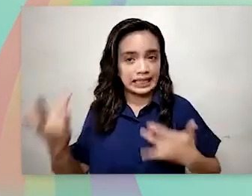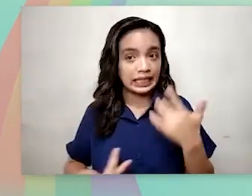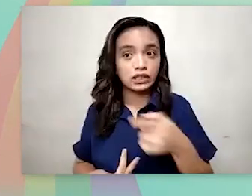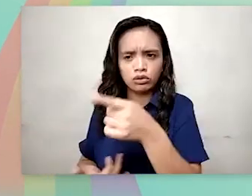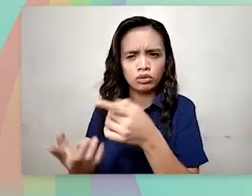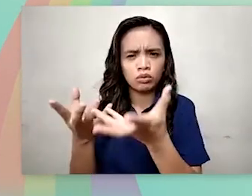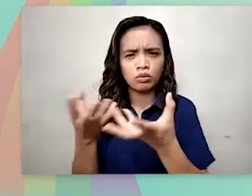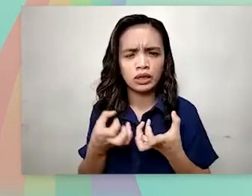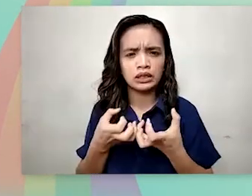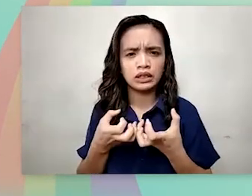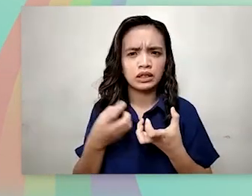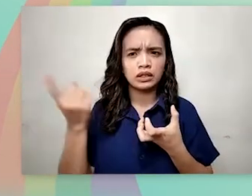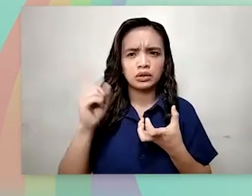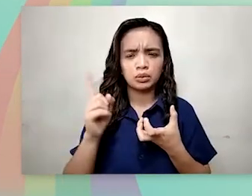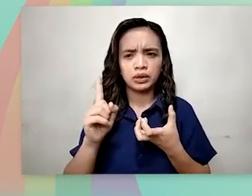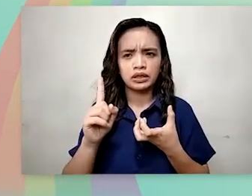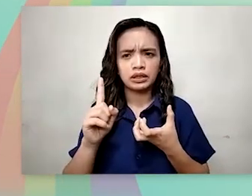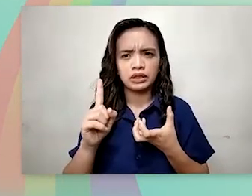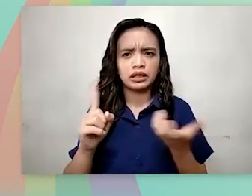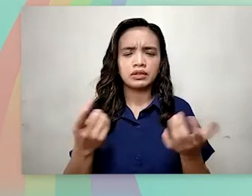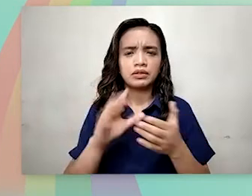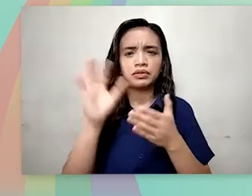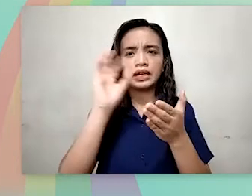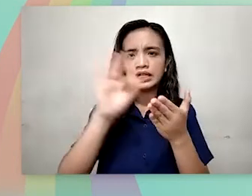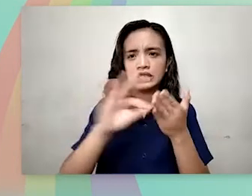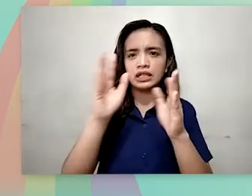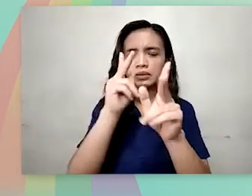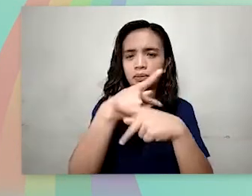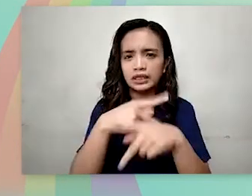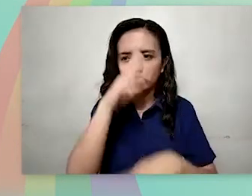to think of out-of-the-box financial products